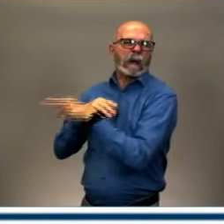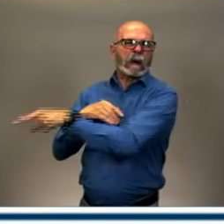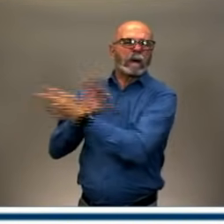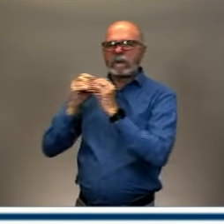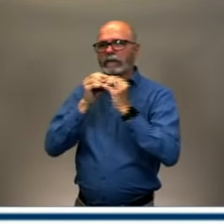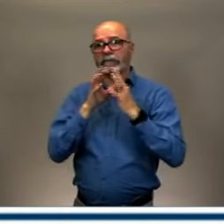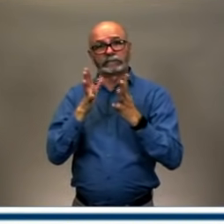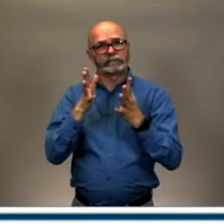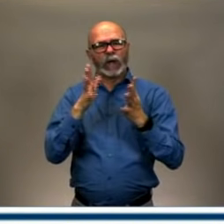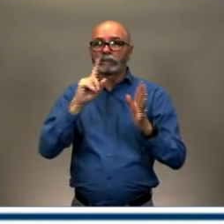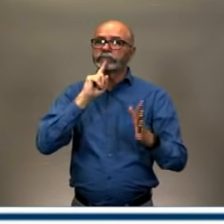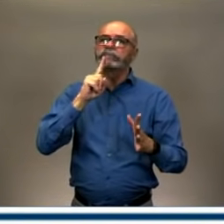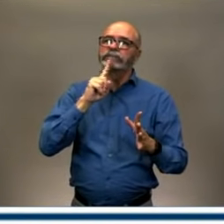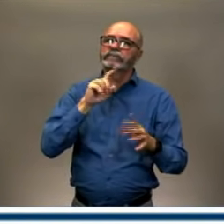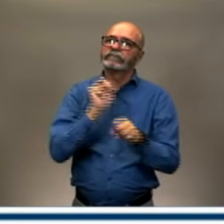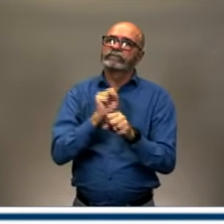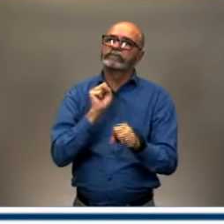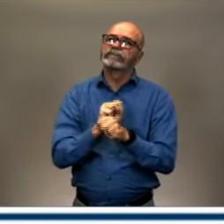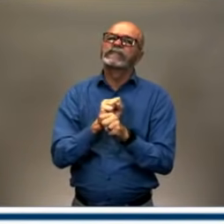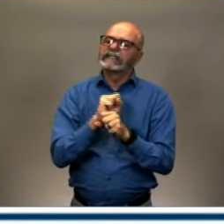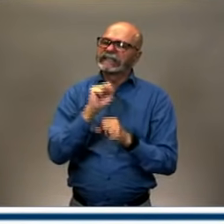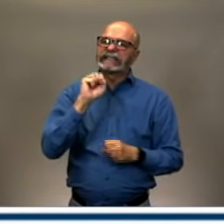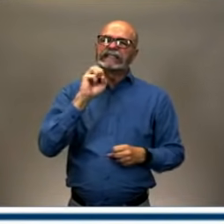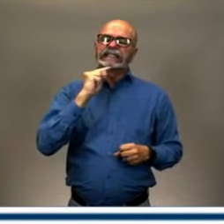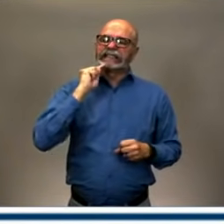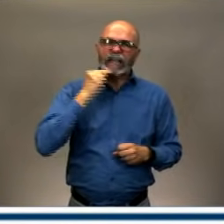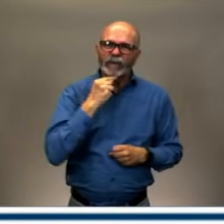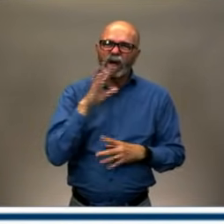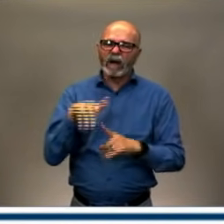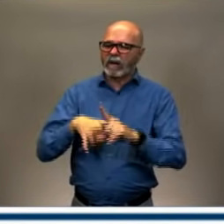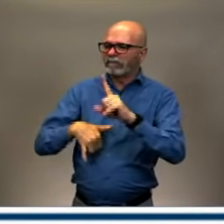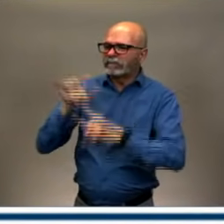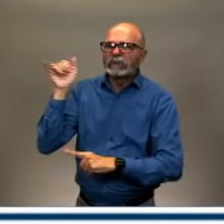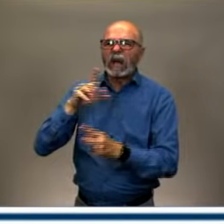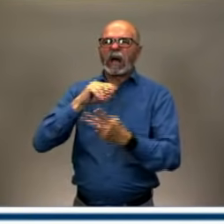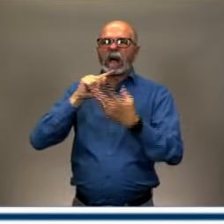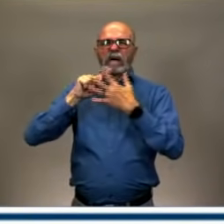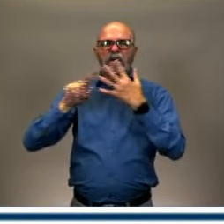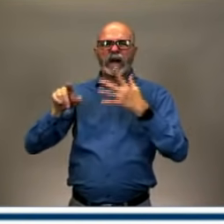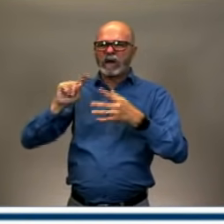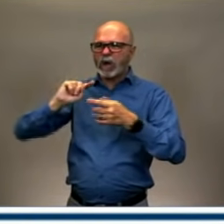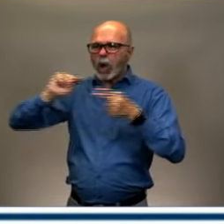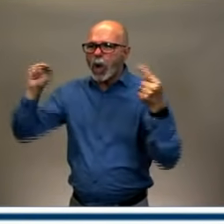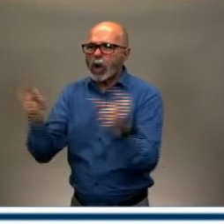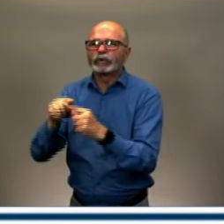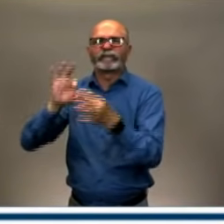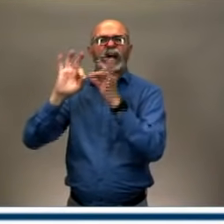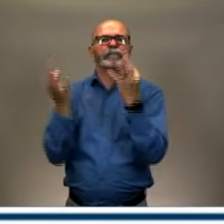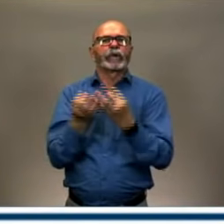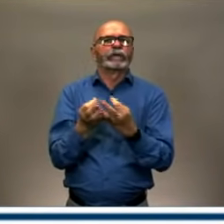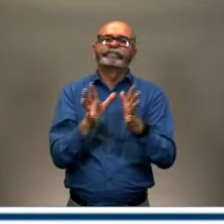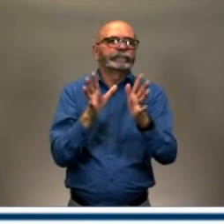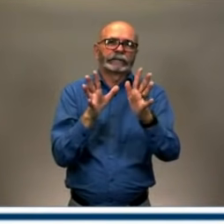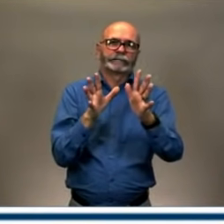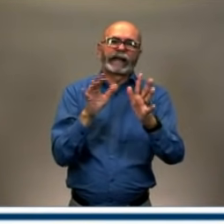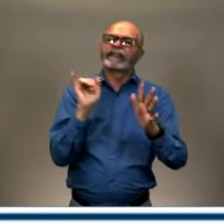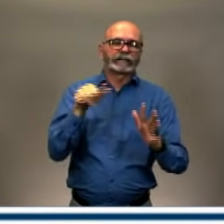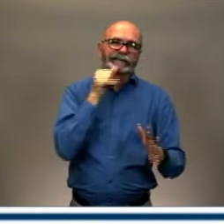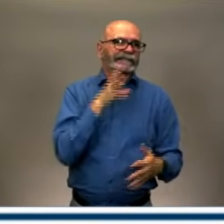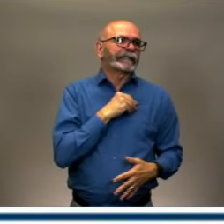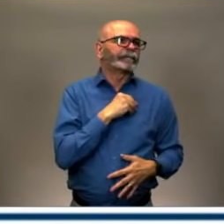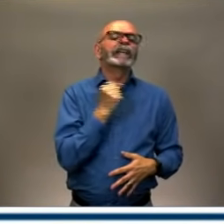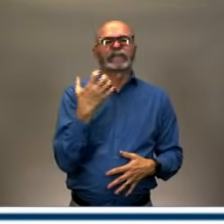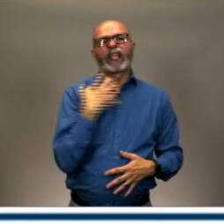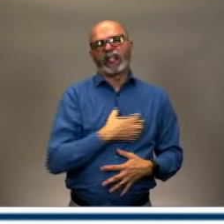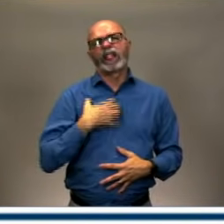and intimidating communication to these individuals and families. This is unacceptable. We cannot tolerate such